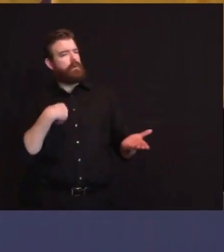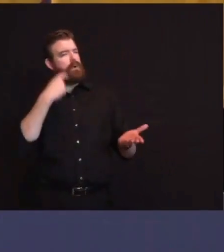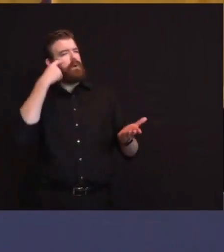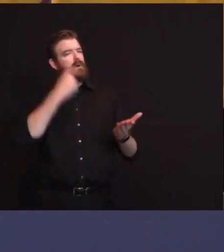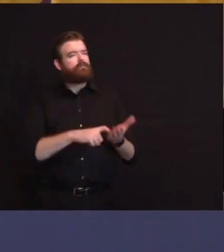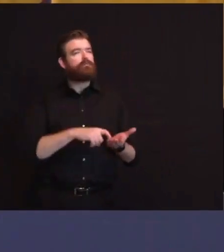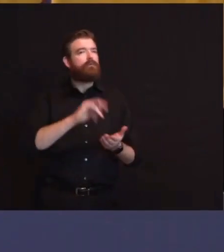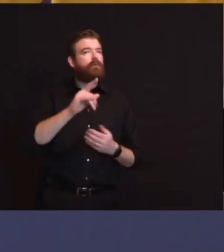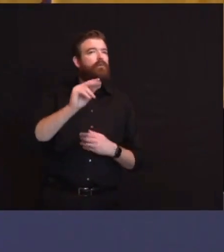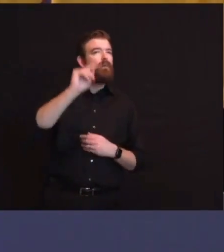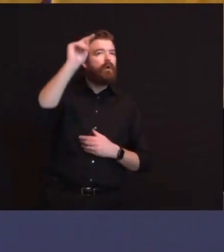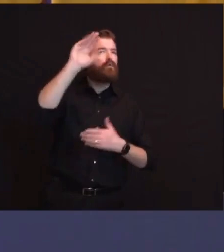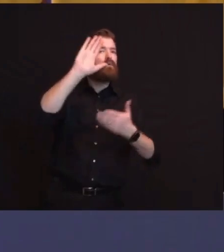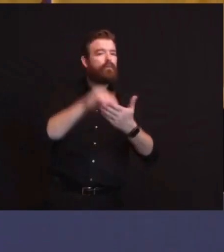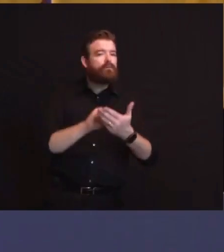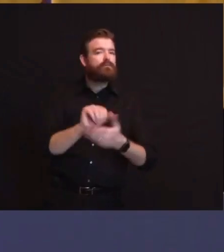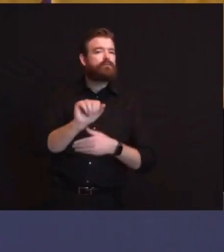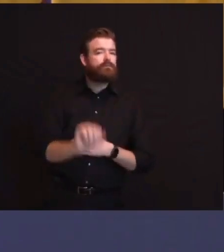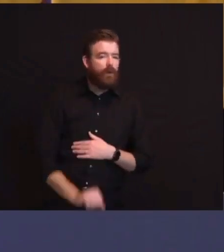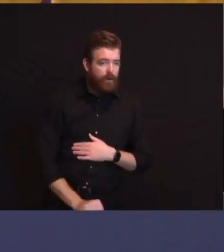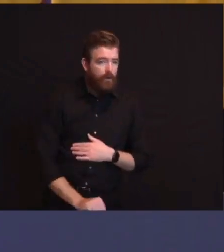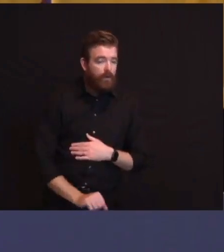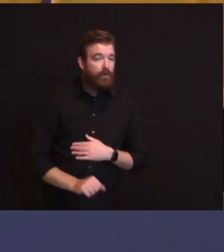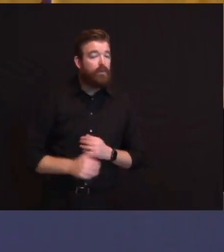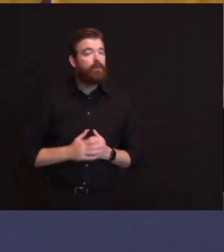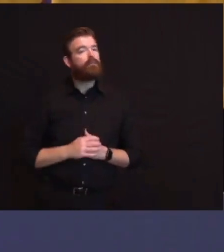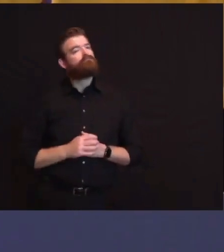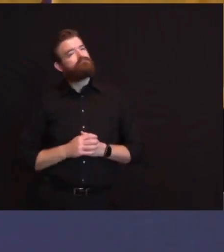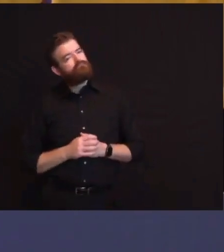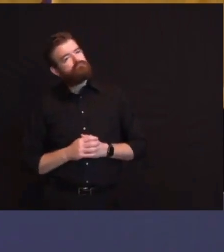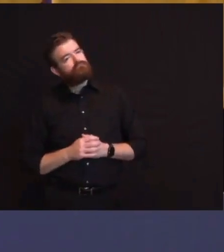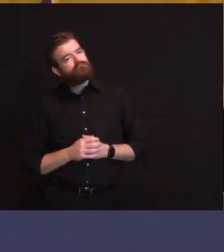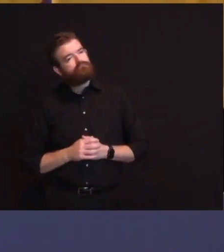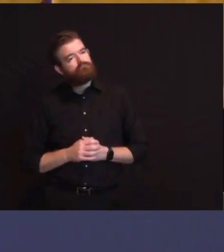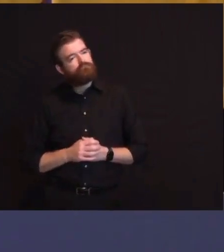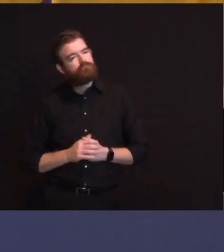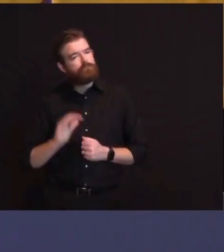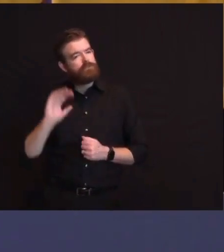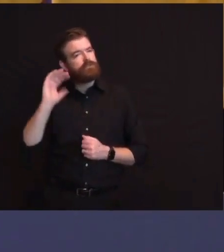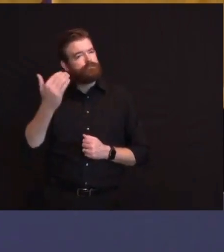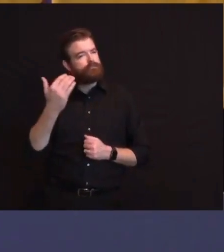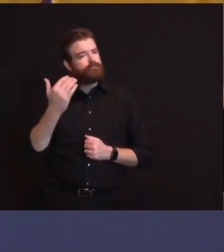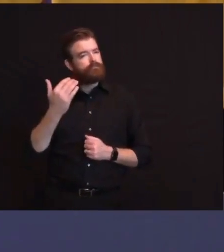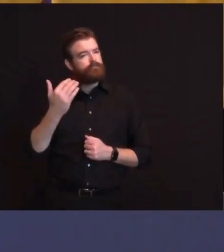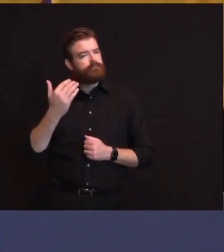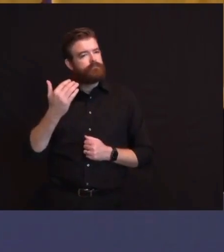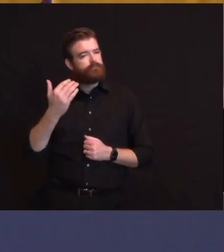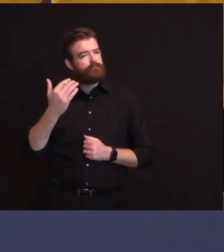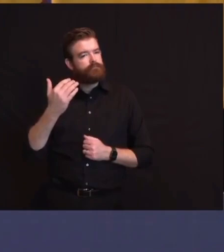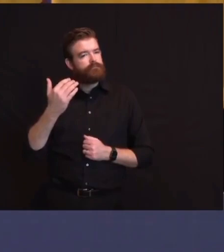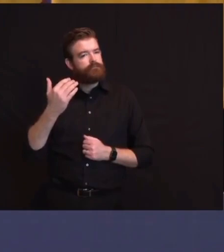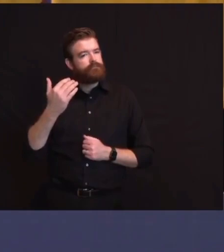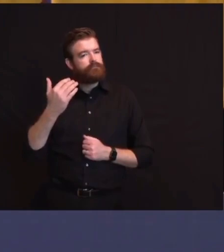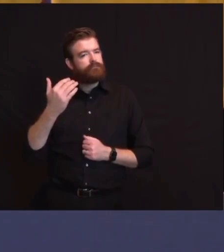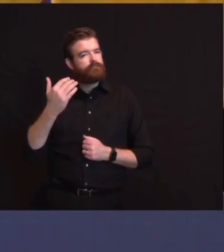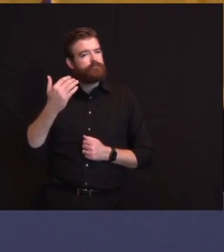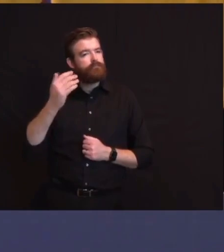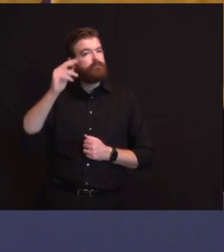it to the statewide, it's all in a very tight range, Yeah, Tina, right? tight. What that tells us, I